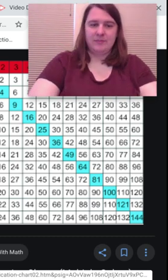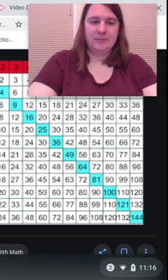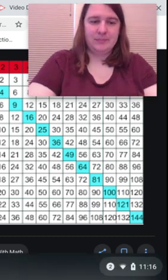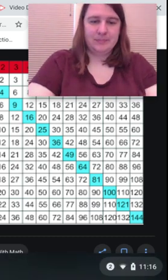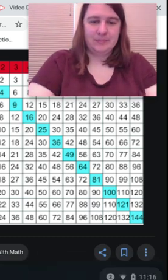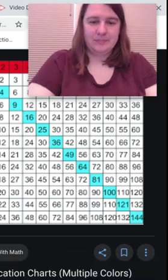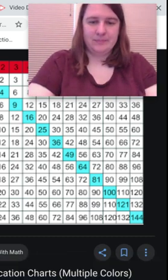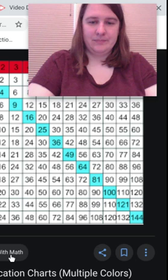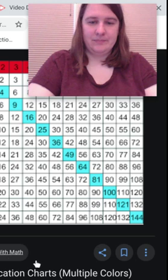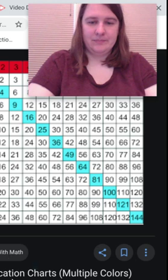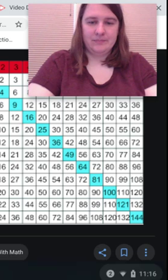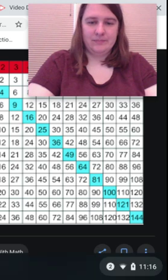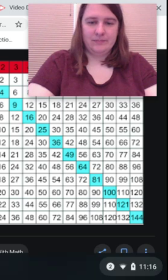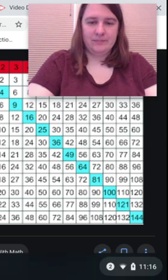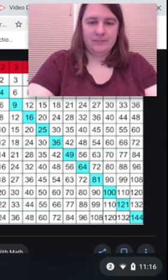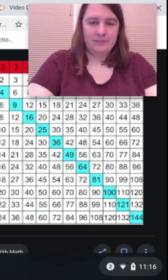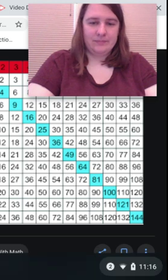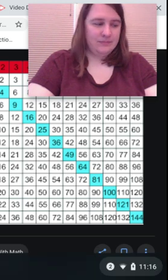12.